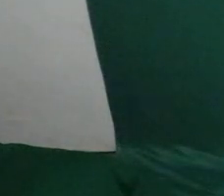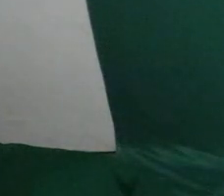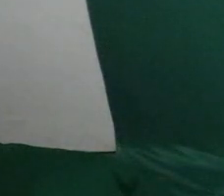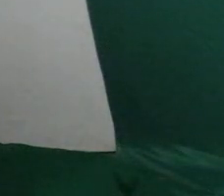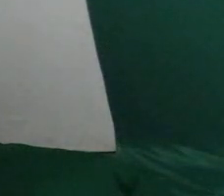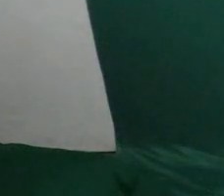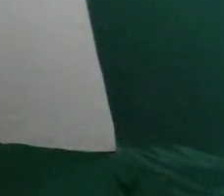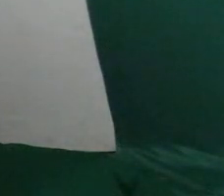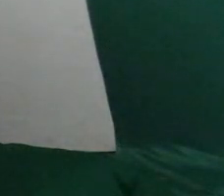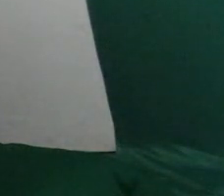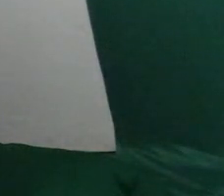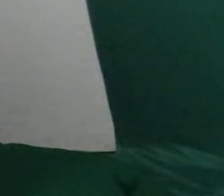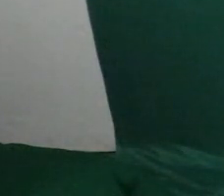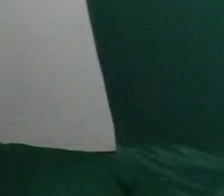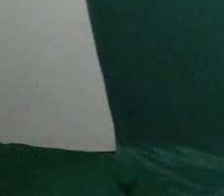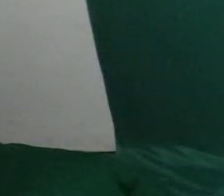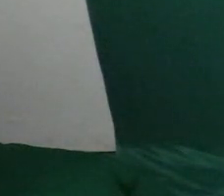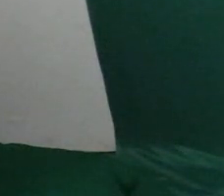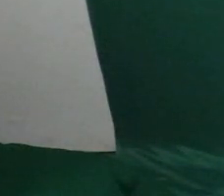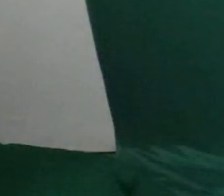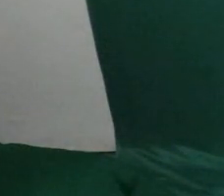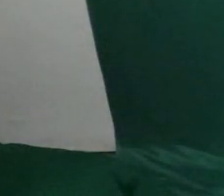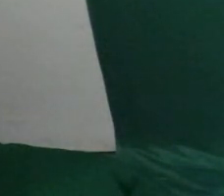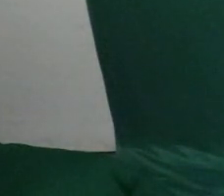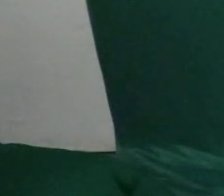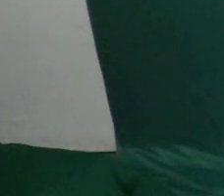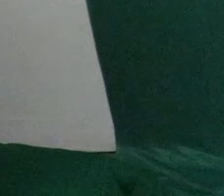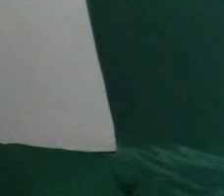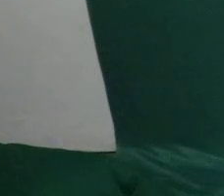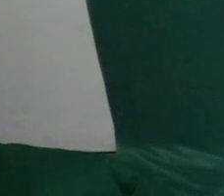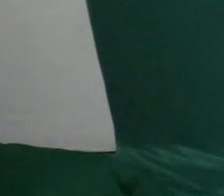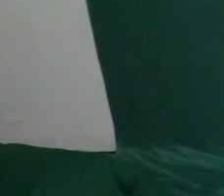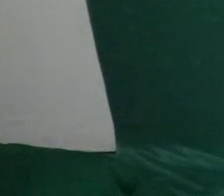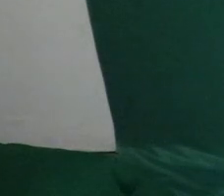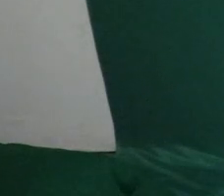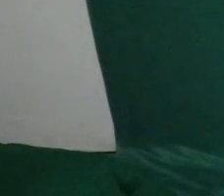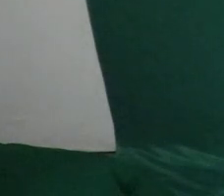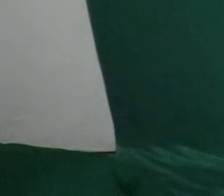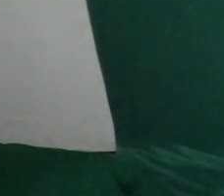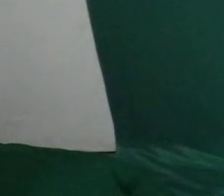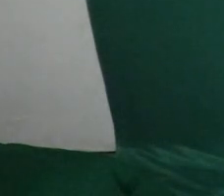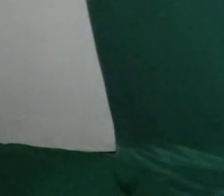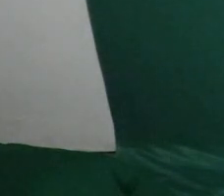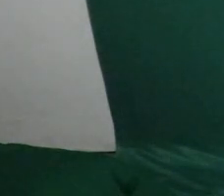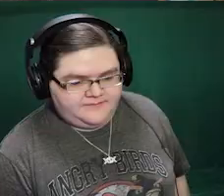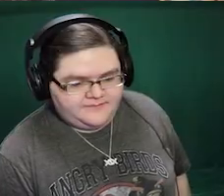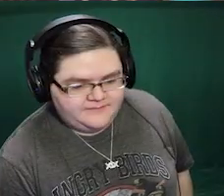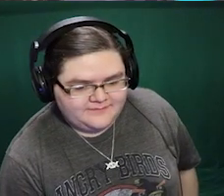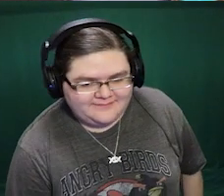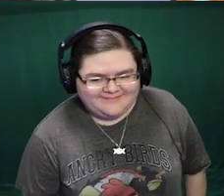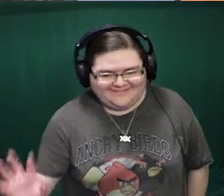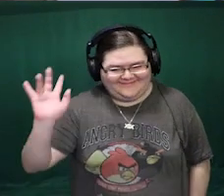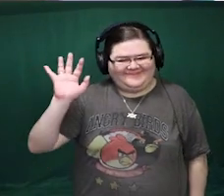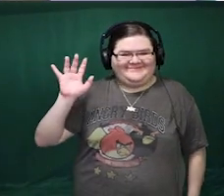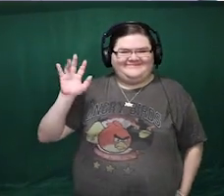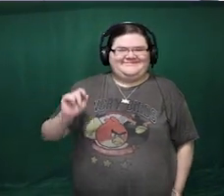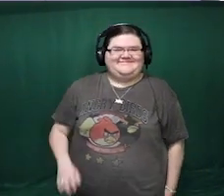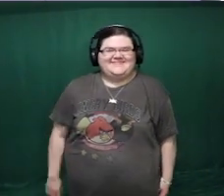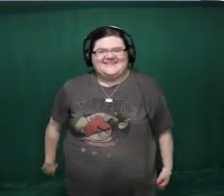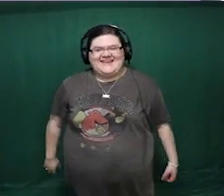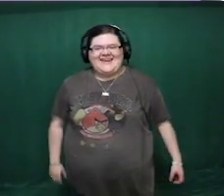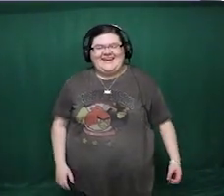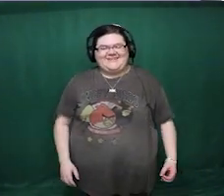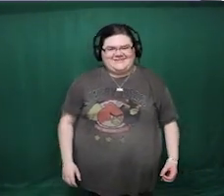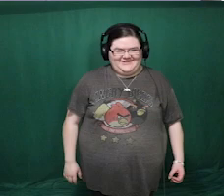love Trivial Pursuit, so I just want to get into it, so let's just get into it right now, okay? Welcome back to